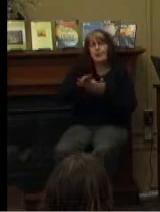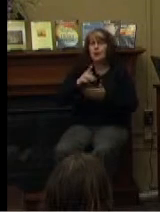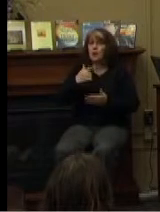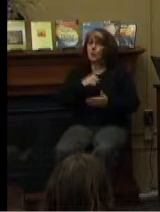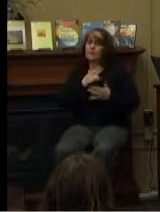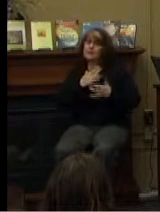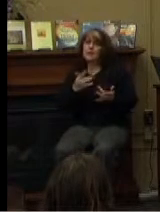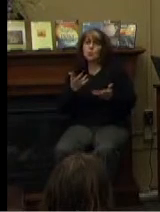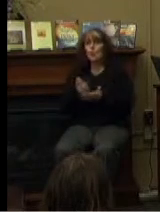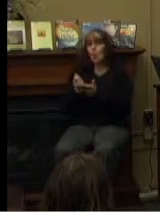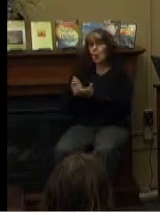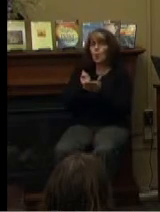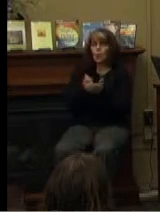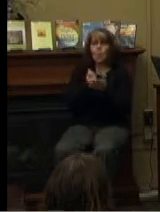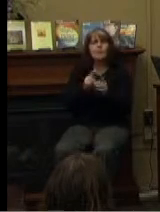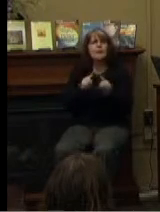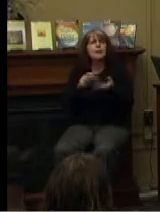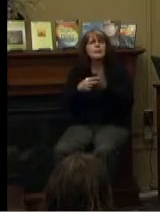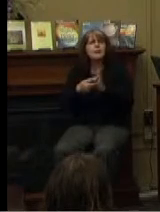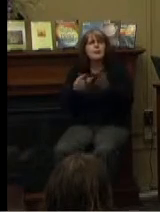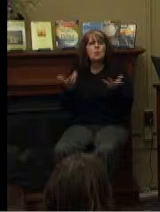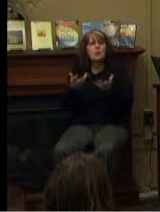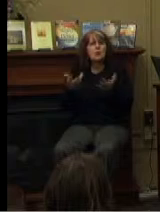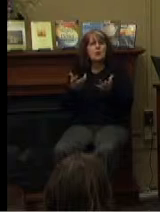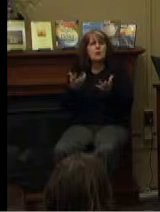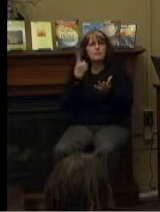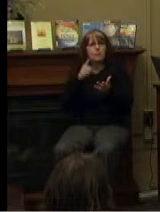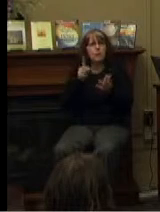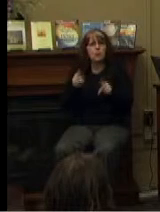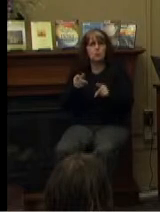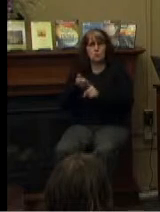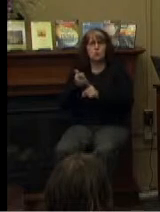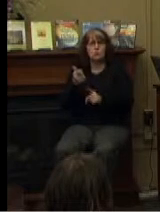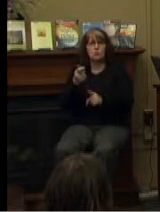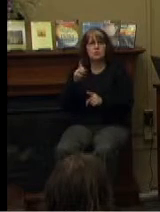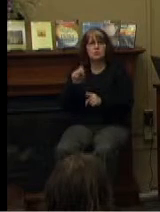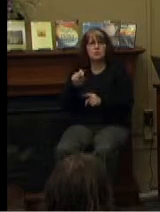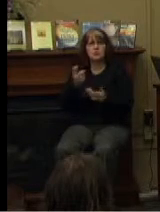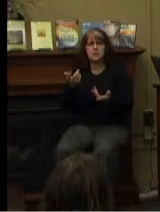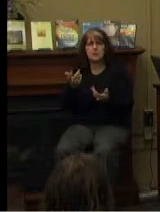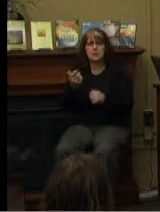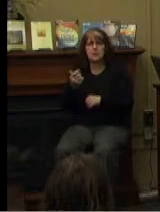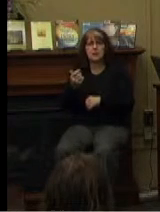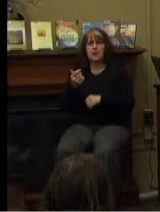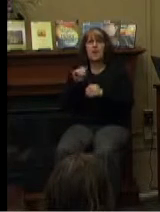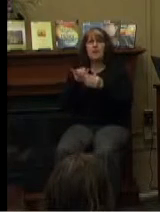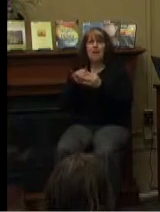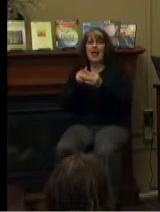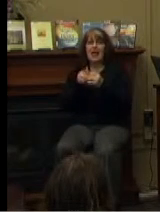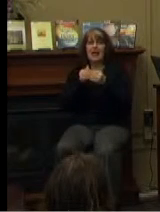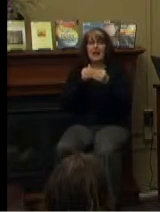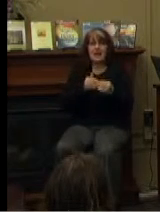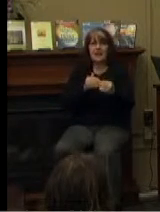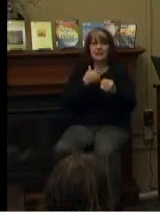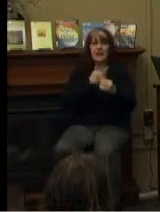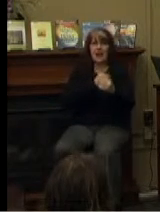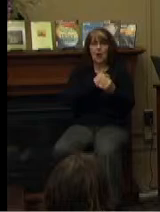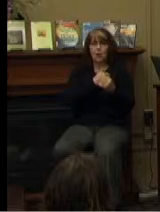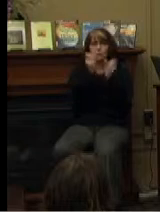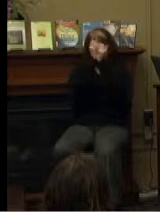helpful, but what does that mean for a person with a disability? And that is going to really lead into what our construct of disability